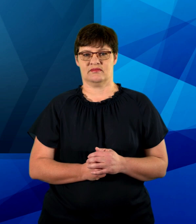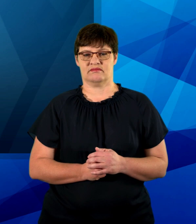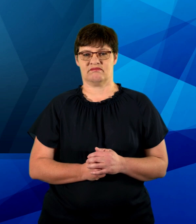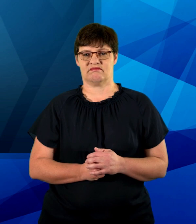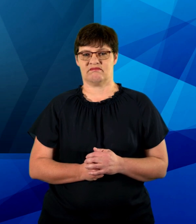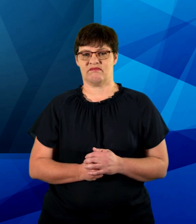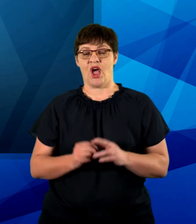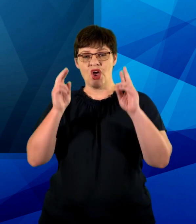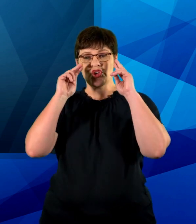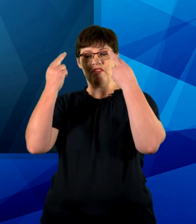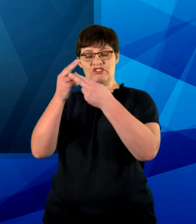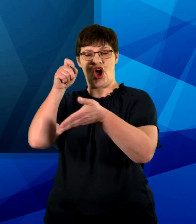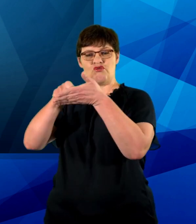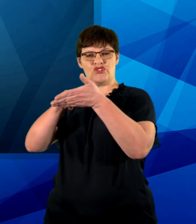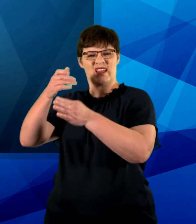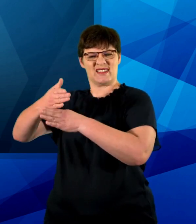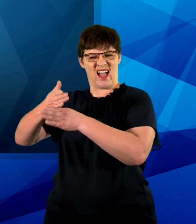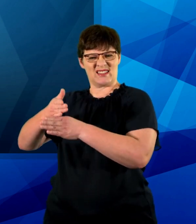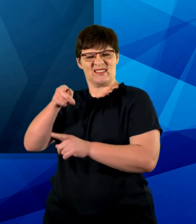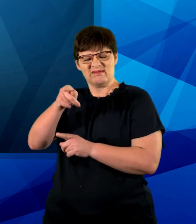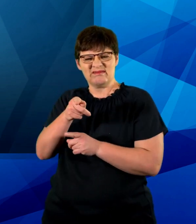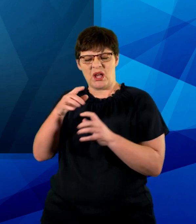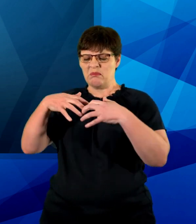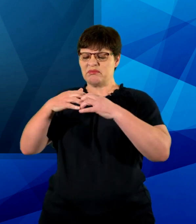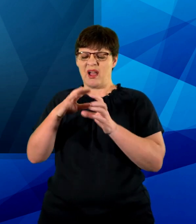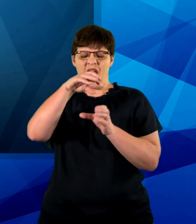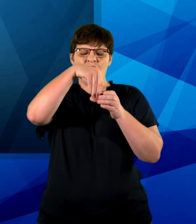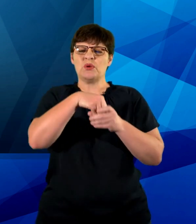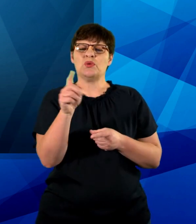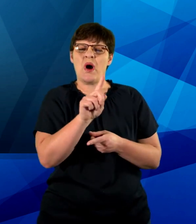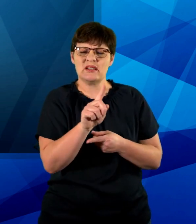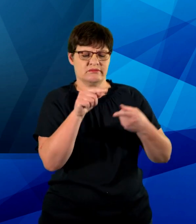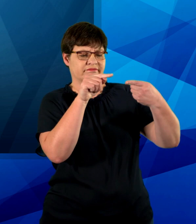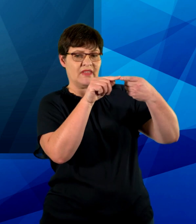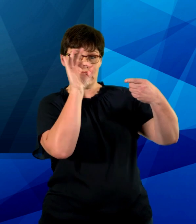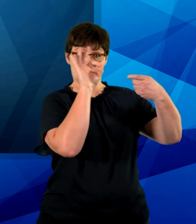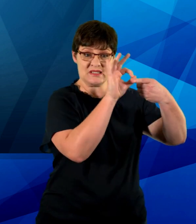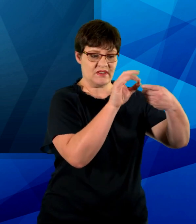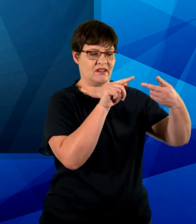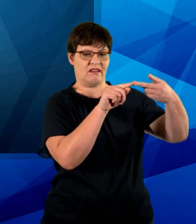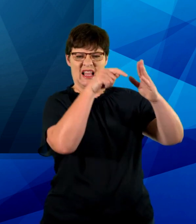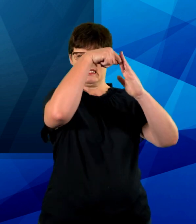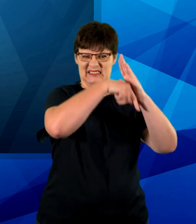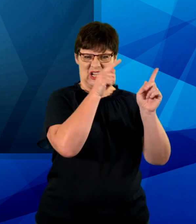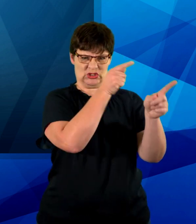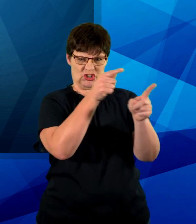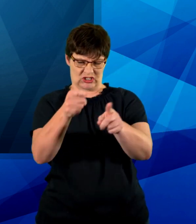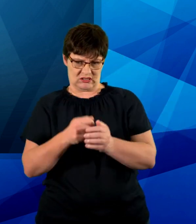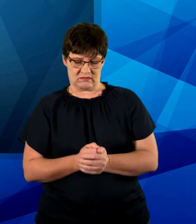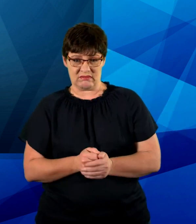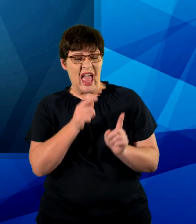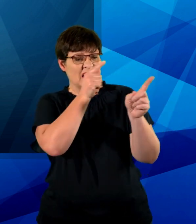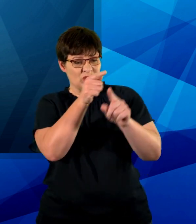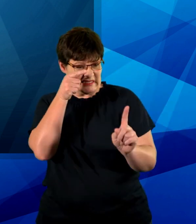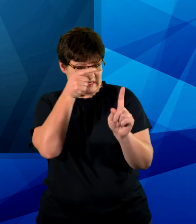Written tasks at university are set to include specific and detailed instructions. Understanding these instructions